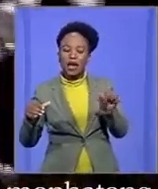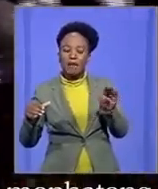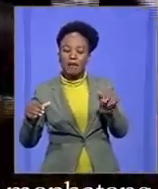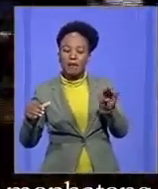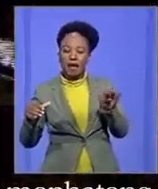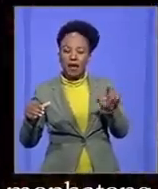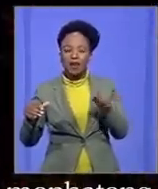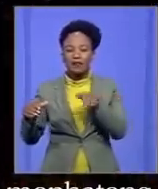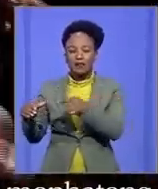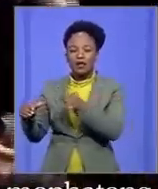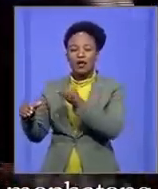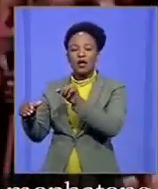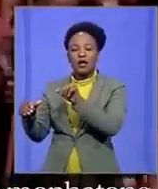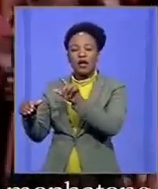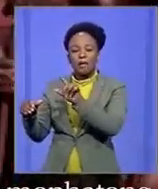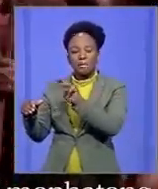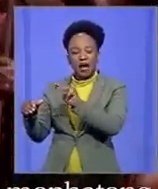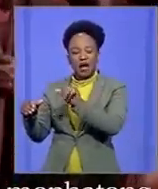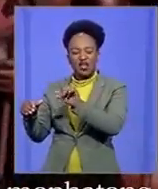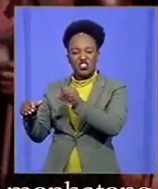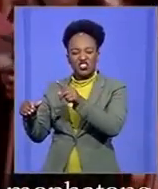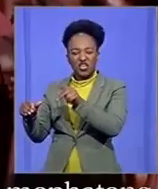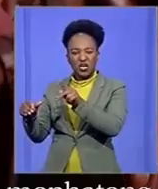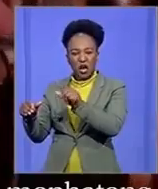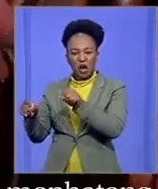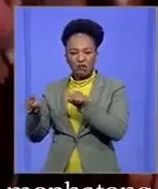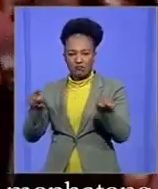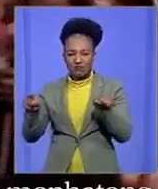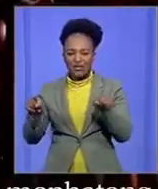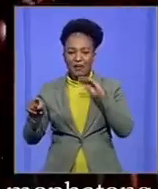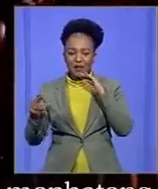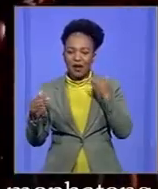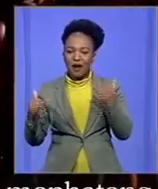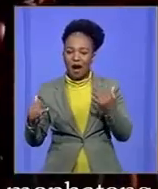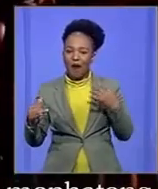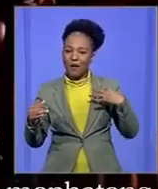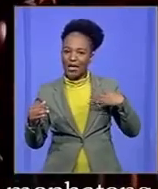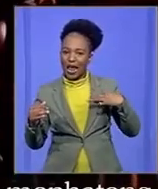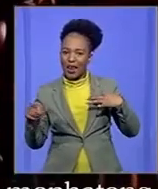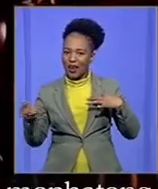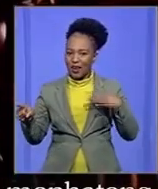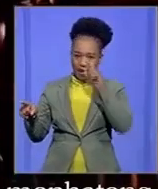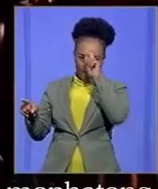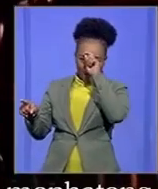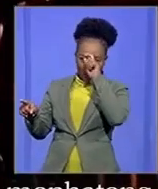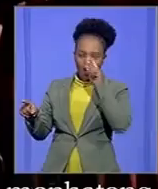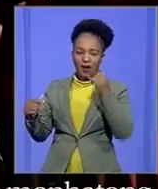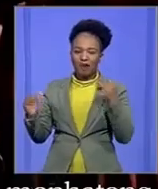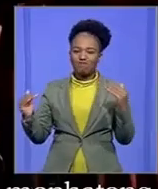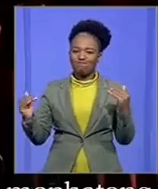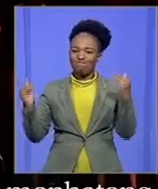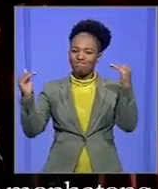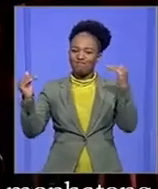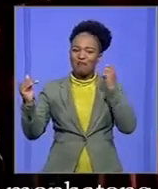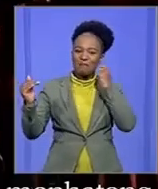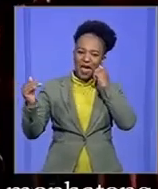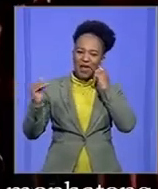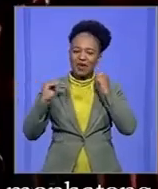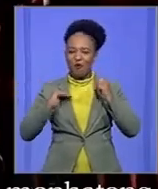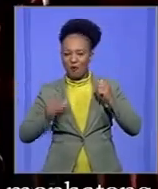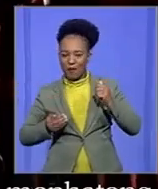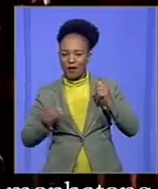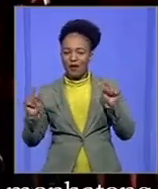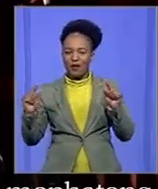gore kgarebiana e tsene bosading mola lesogana le tsene bonneng e ruta gape magarebe le masogana gore ebe batho ba